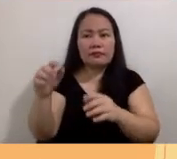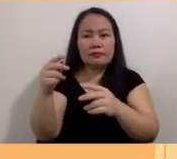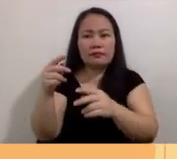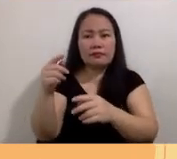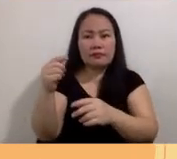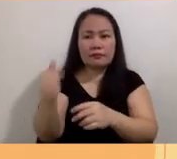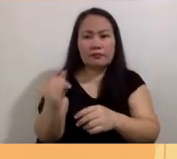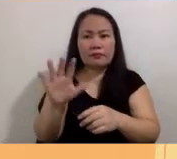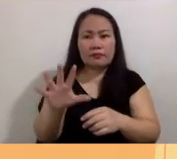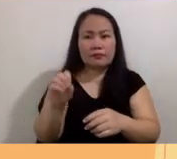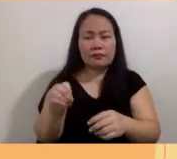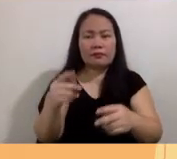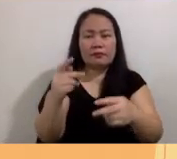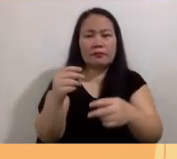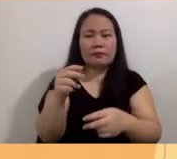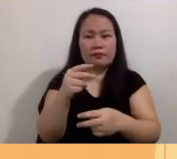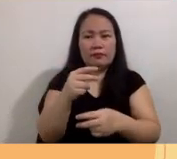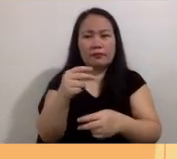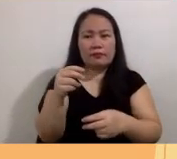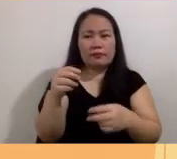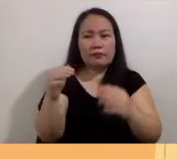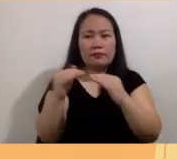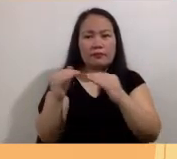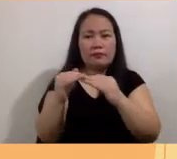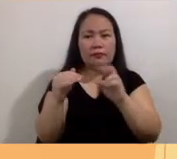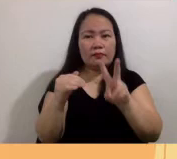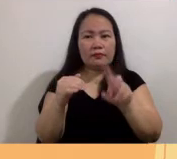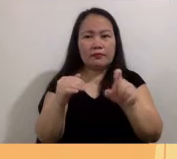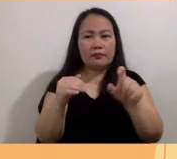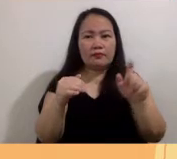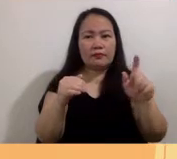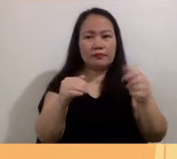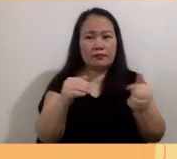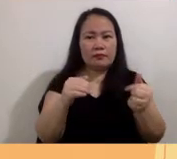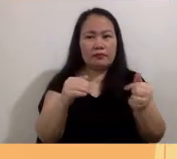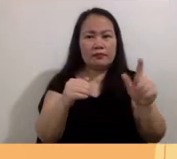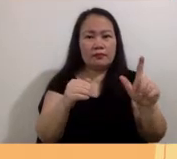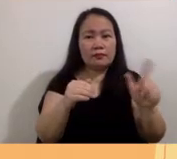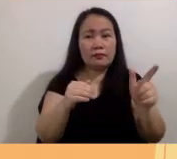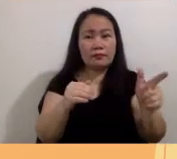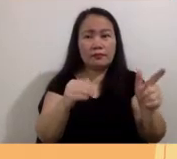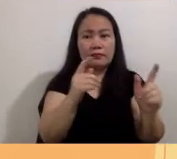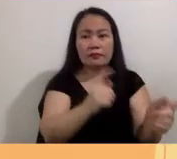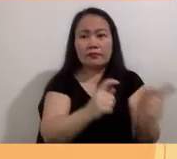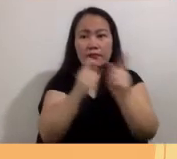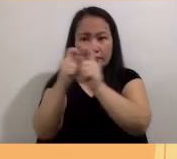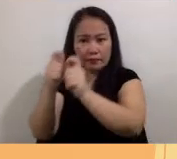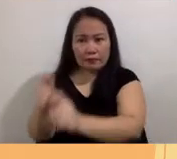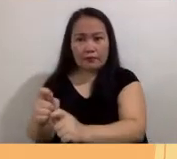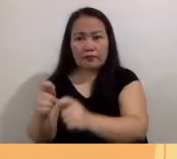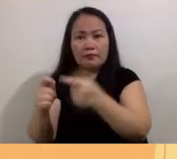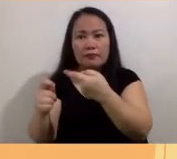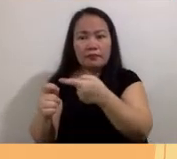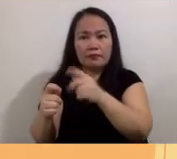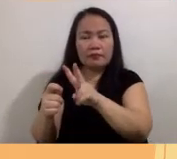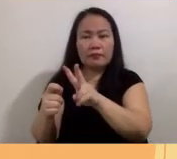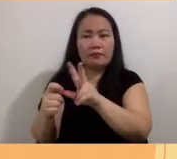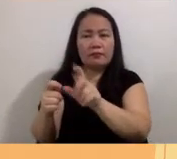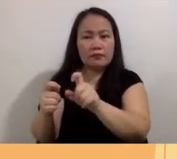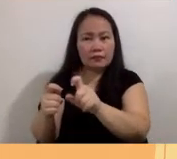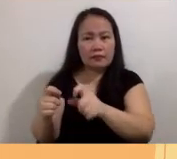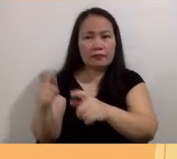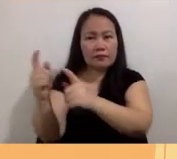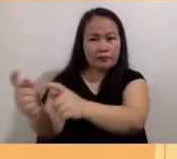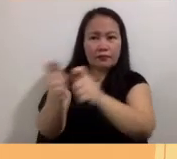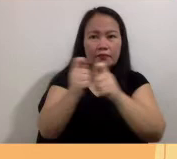equal to 2x plus 20. Now, so we will transpose 2x, so that will become negative. So x minus